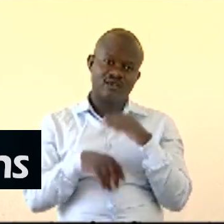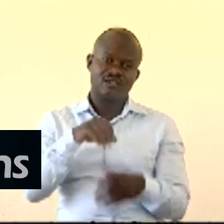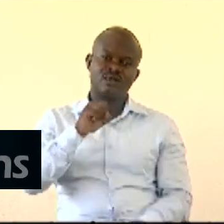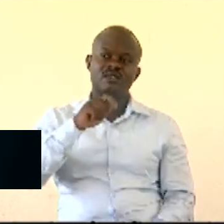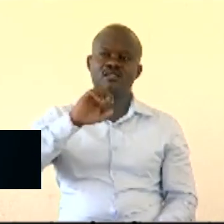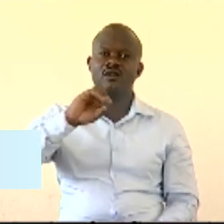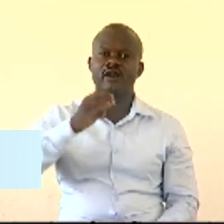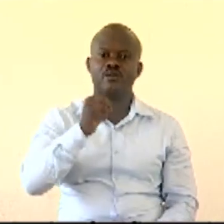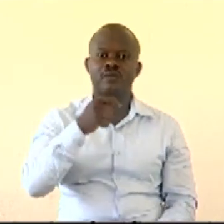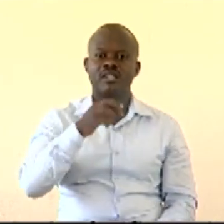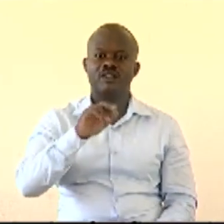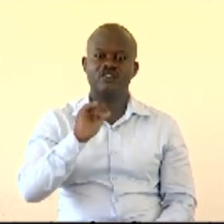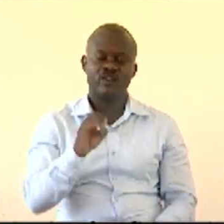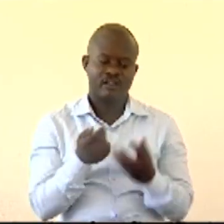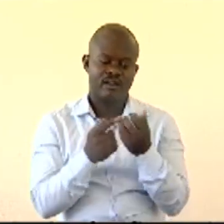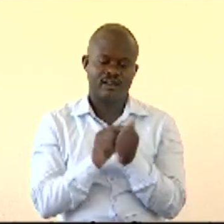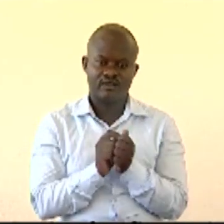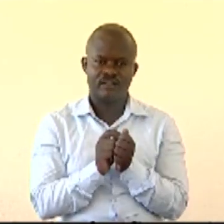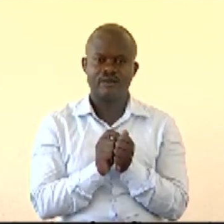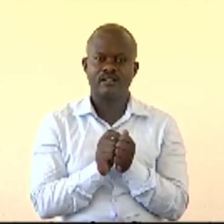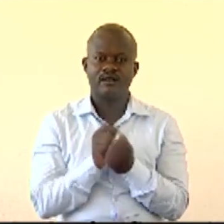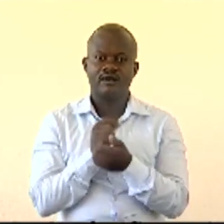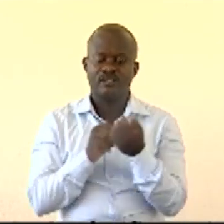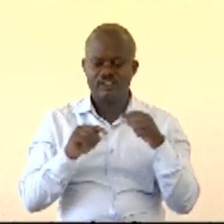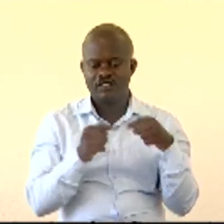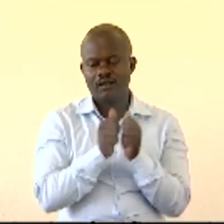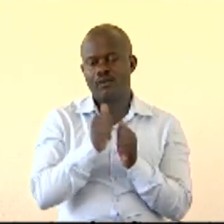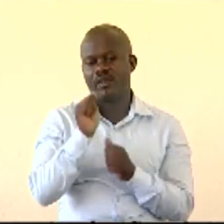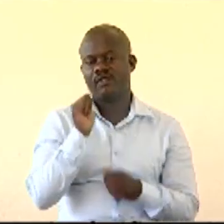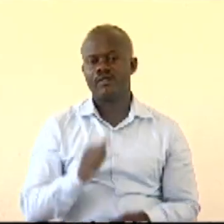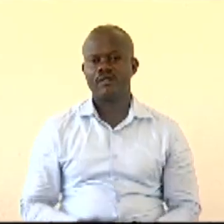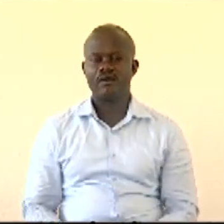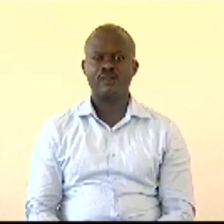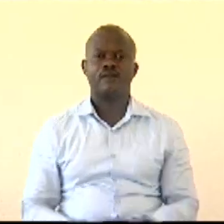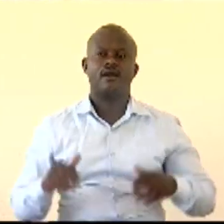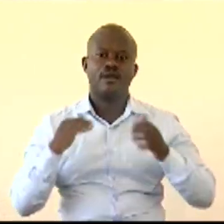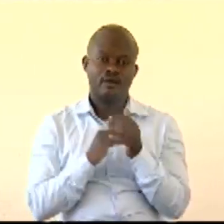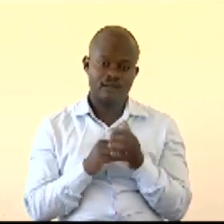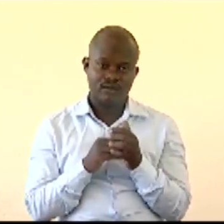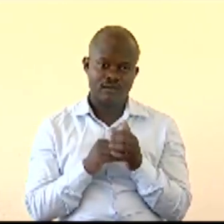stoichiometric calculation deals with. And